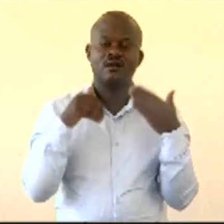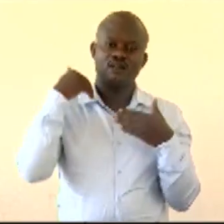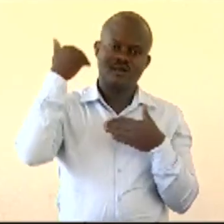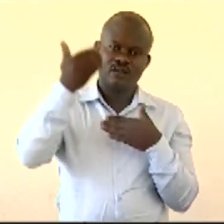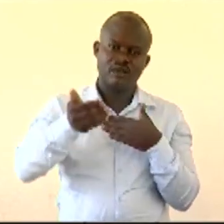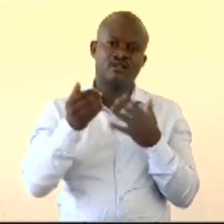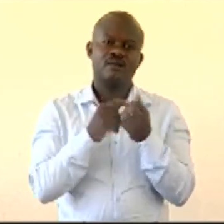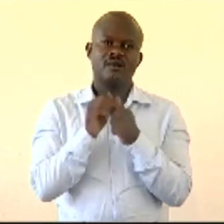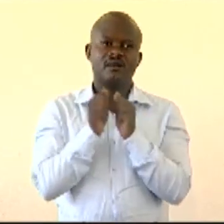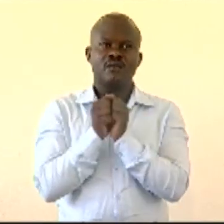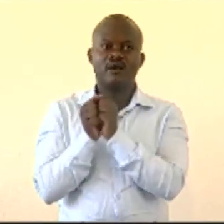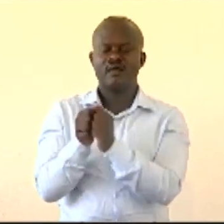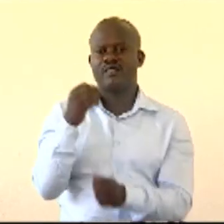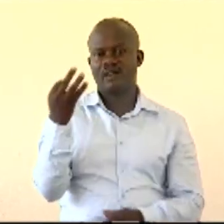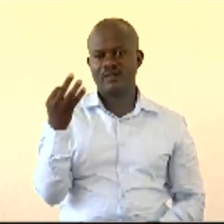multiply by 3.